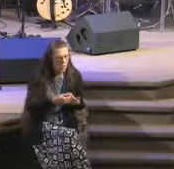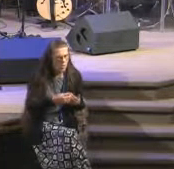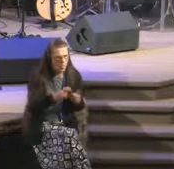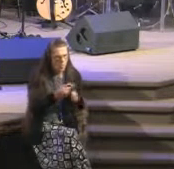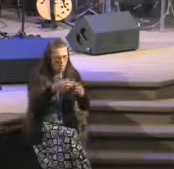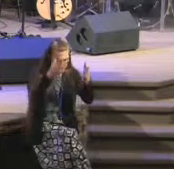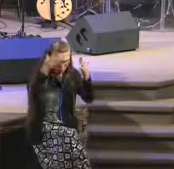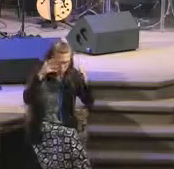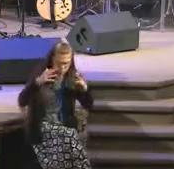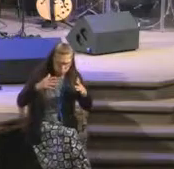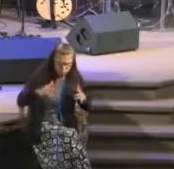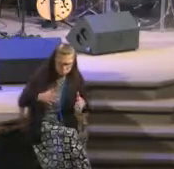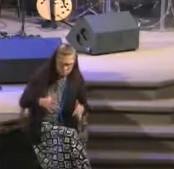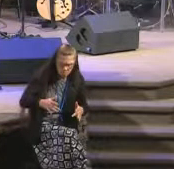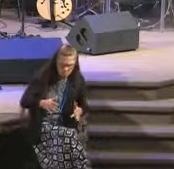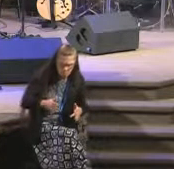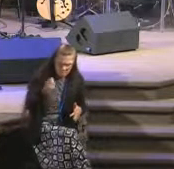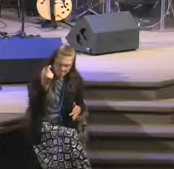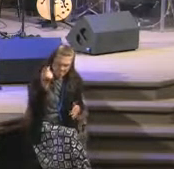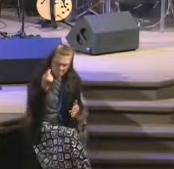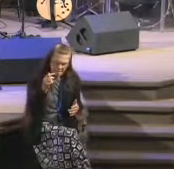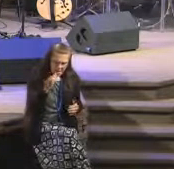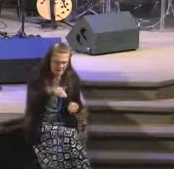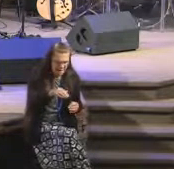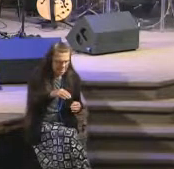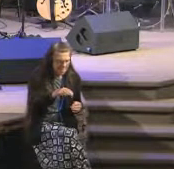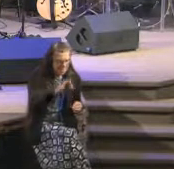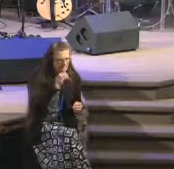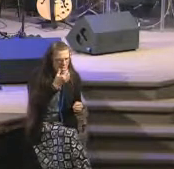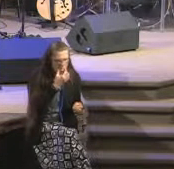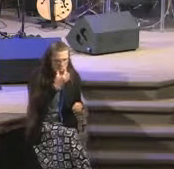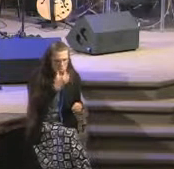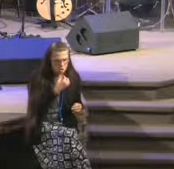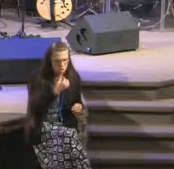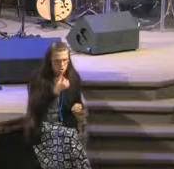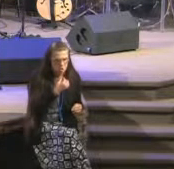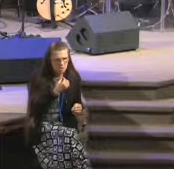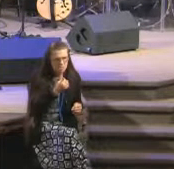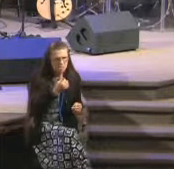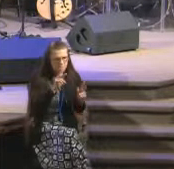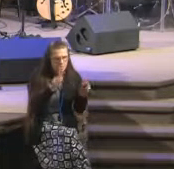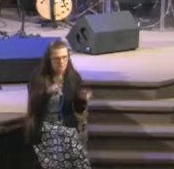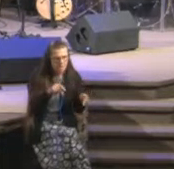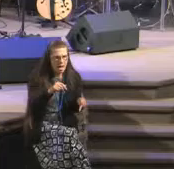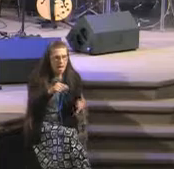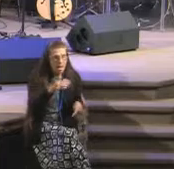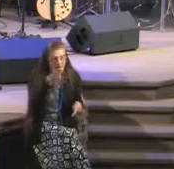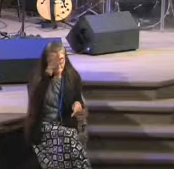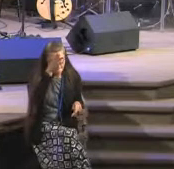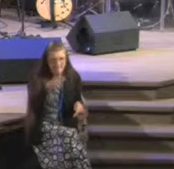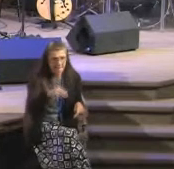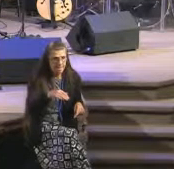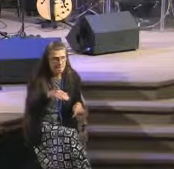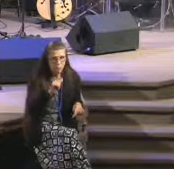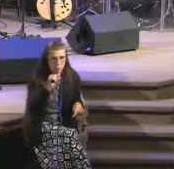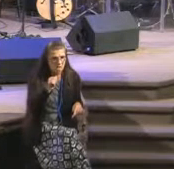to understand in the culture of the Jewish person, a man is not a man until he's 30 years